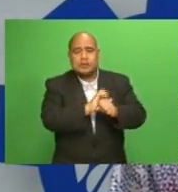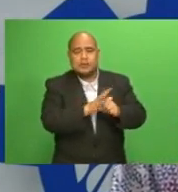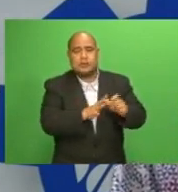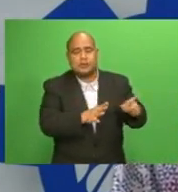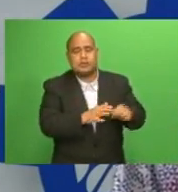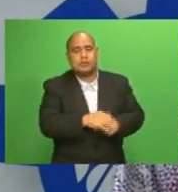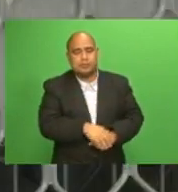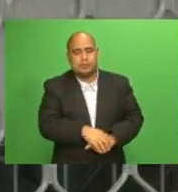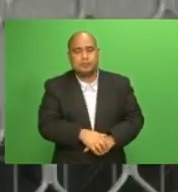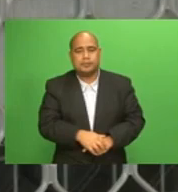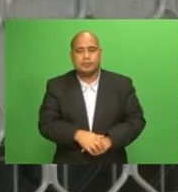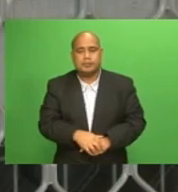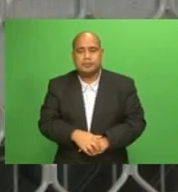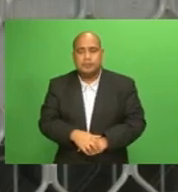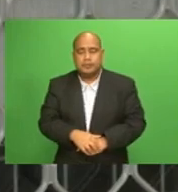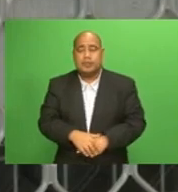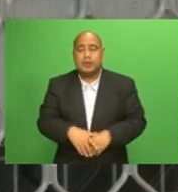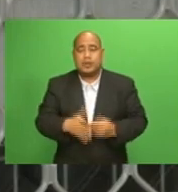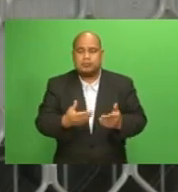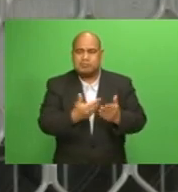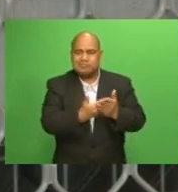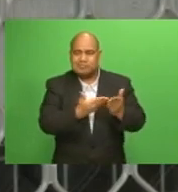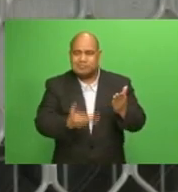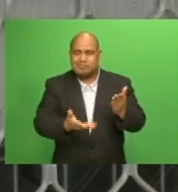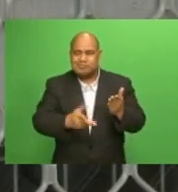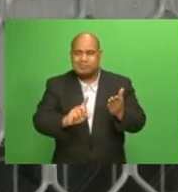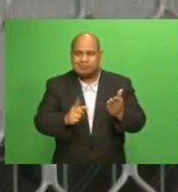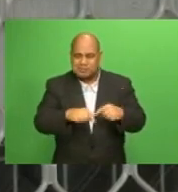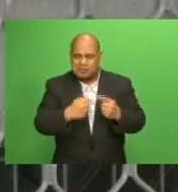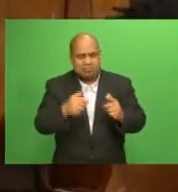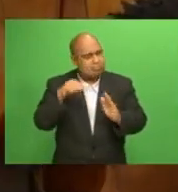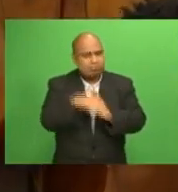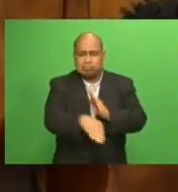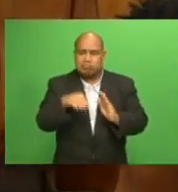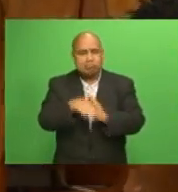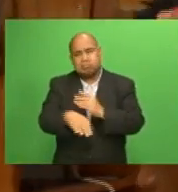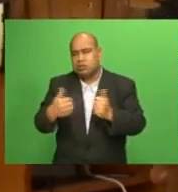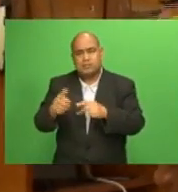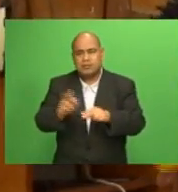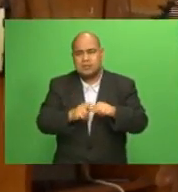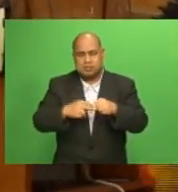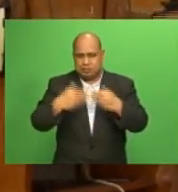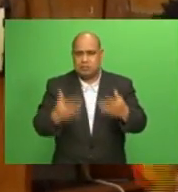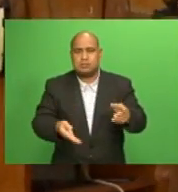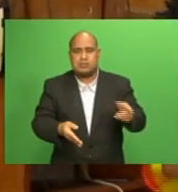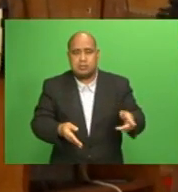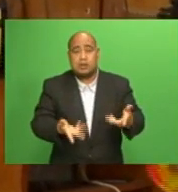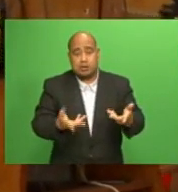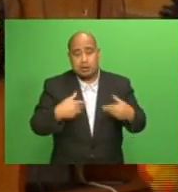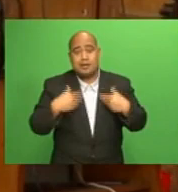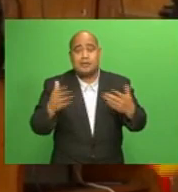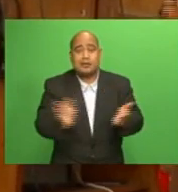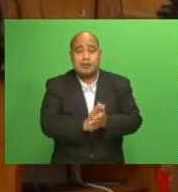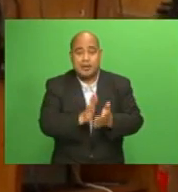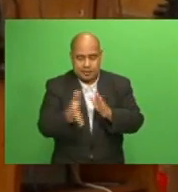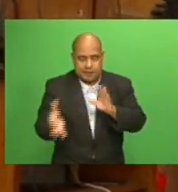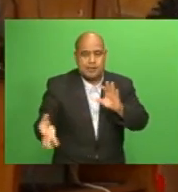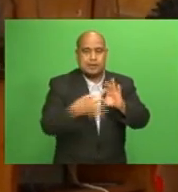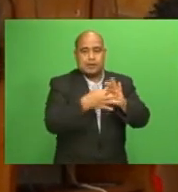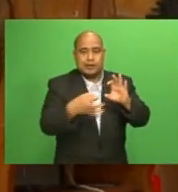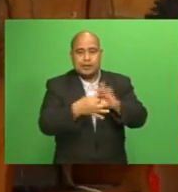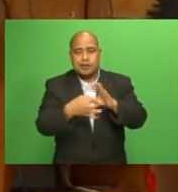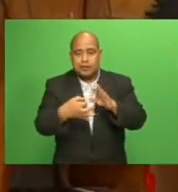its extensive impact on businesses in Fiji. We are happy to say that with the incorporation of business counseling